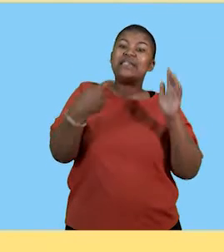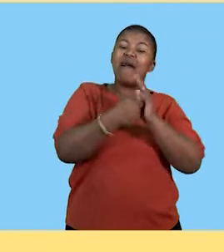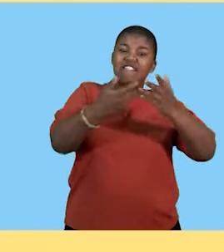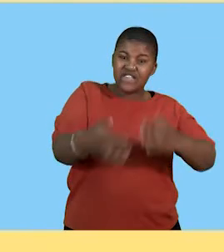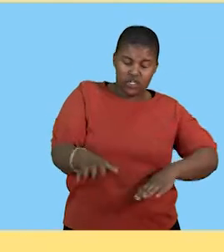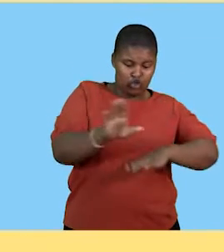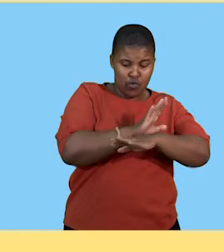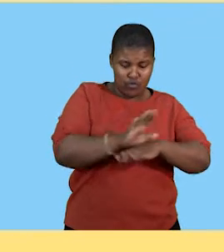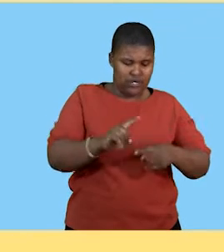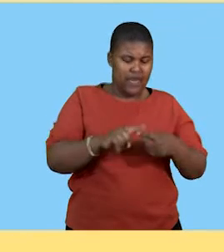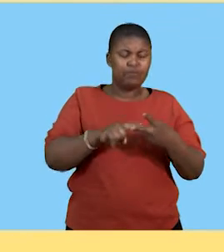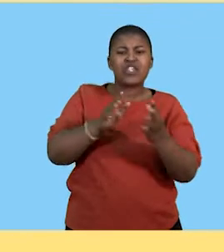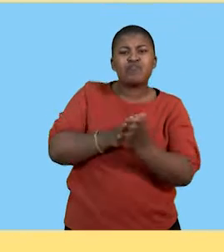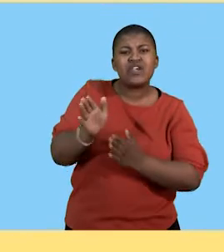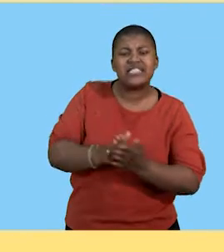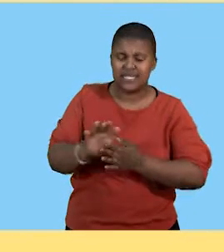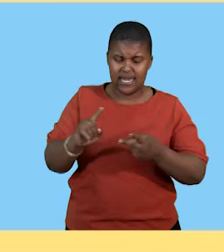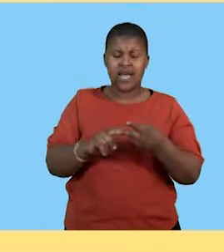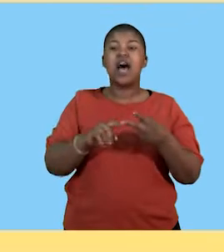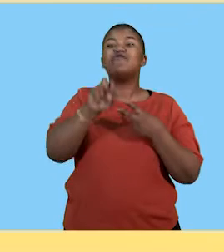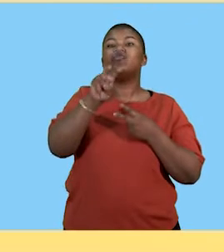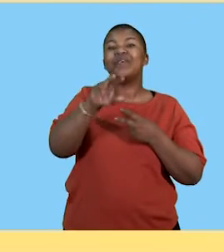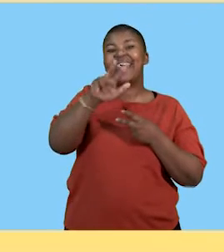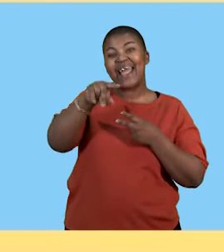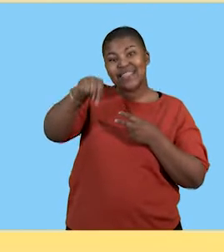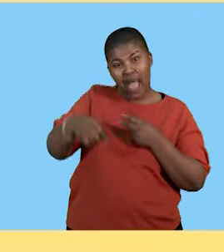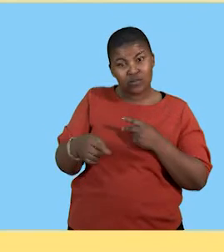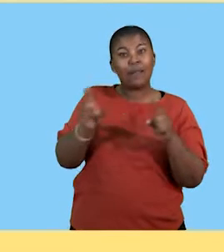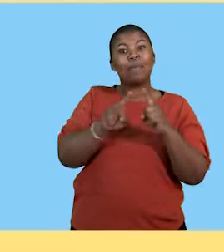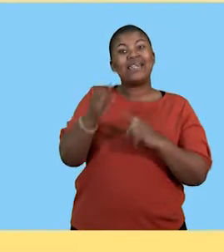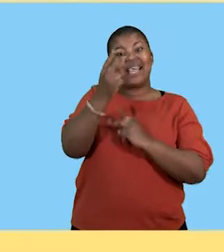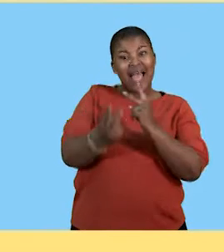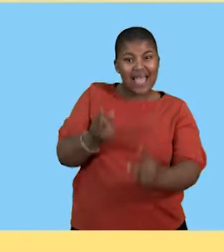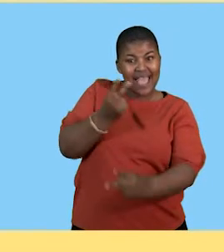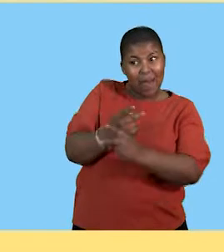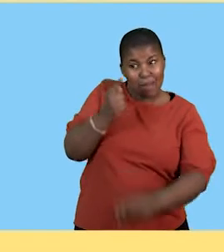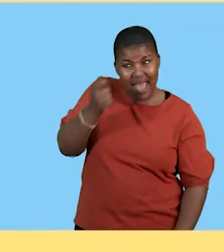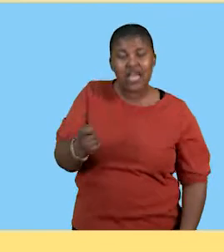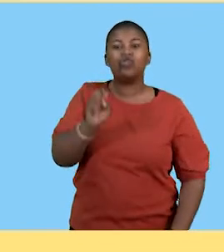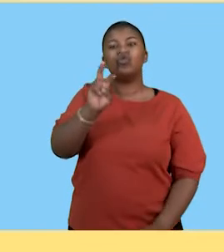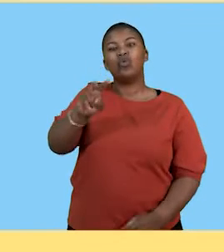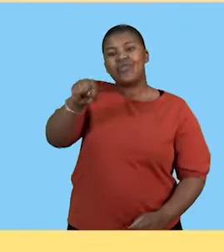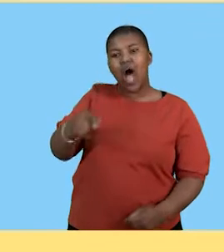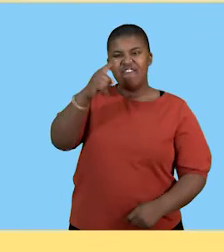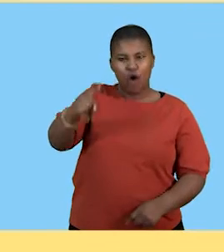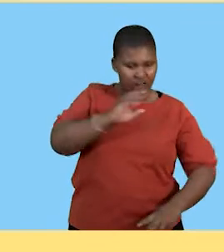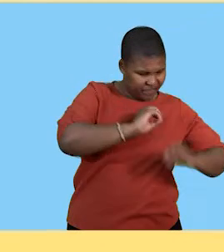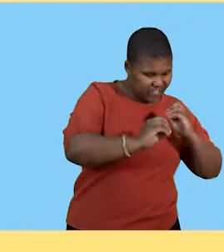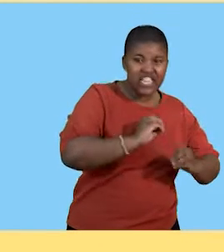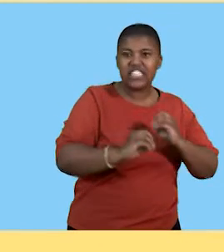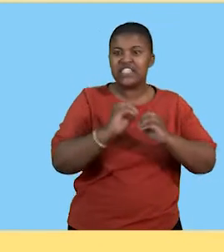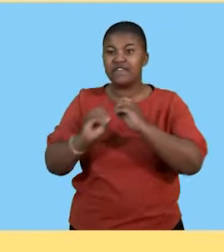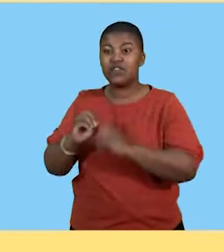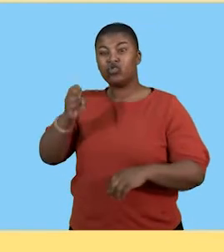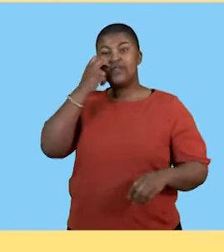computers and printers for the office, 28,000. But we paid 2,000 for their installation. So when we come to